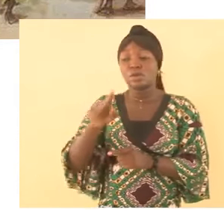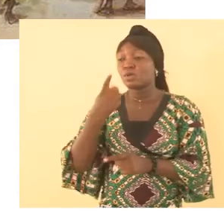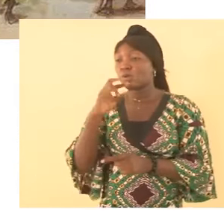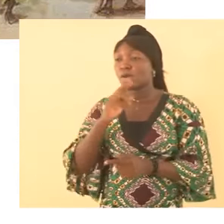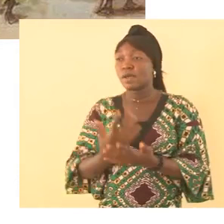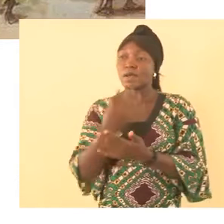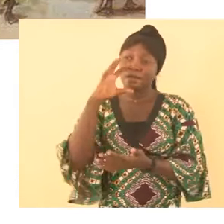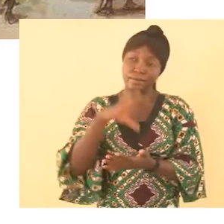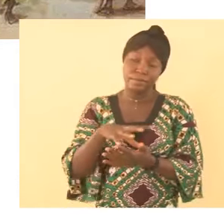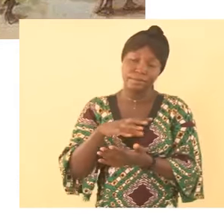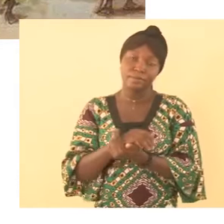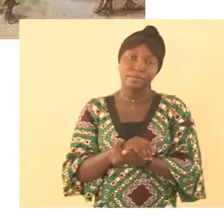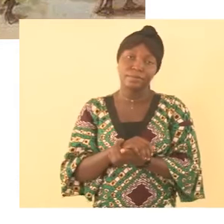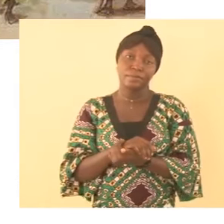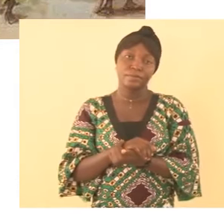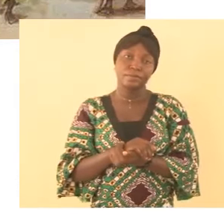it is not just those who are rich